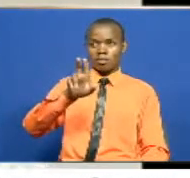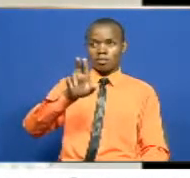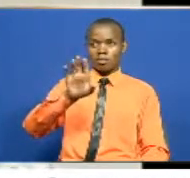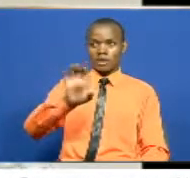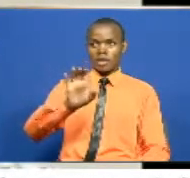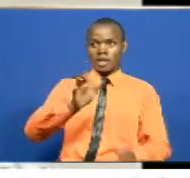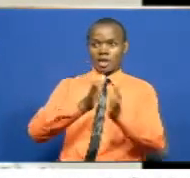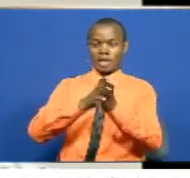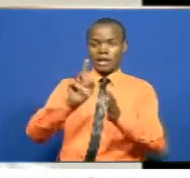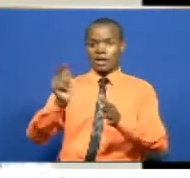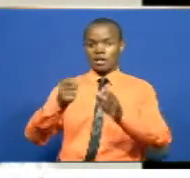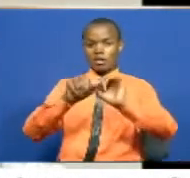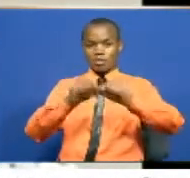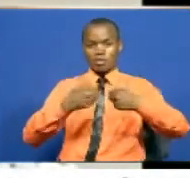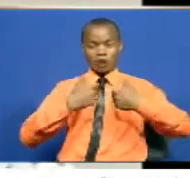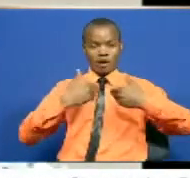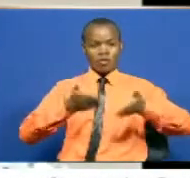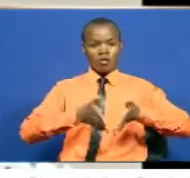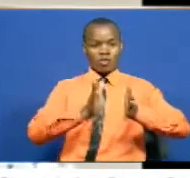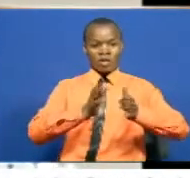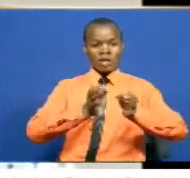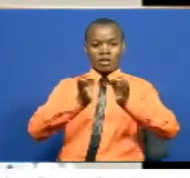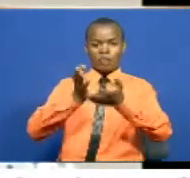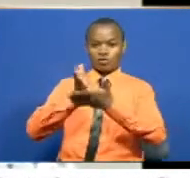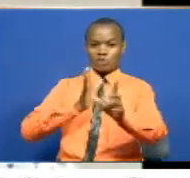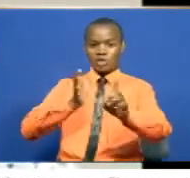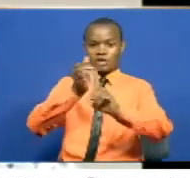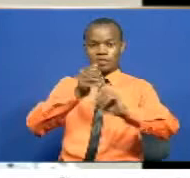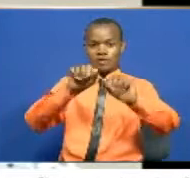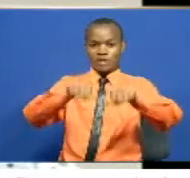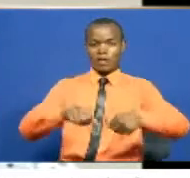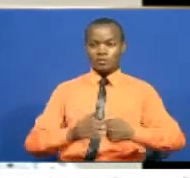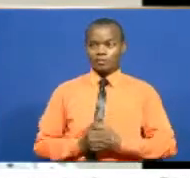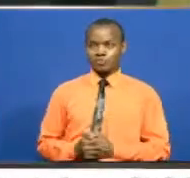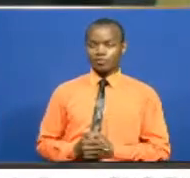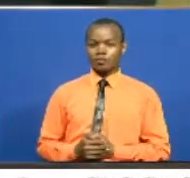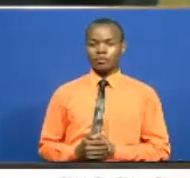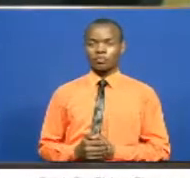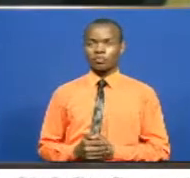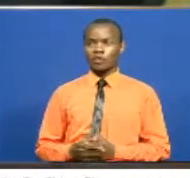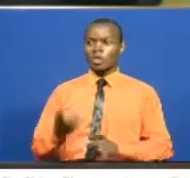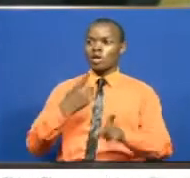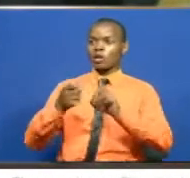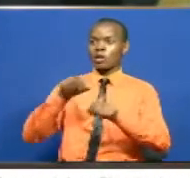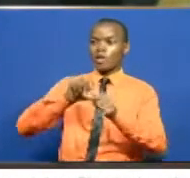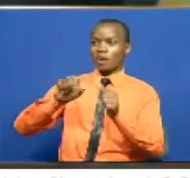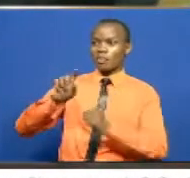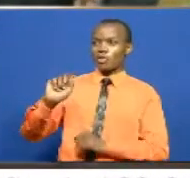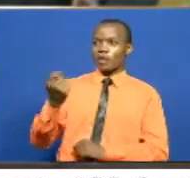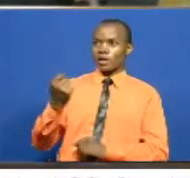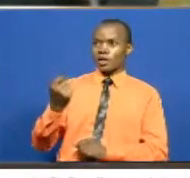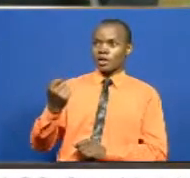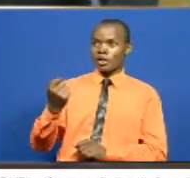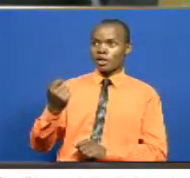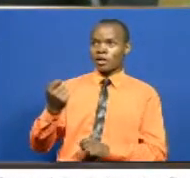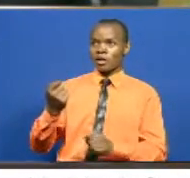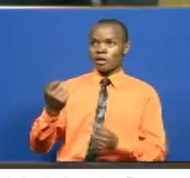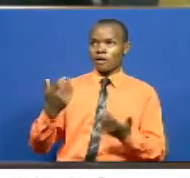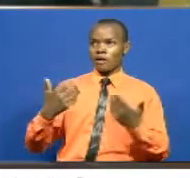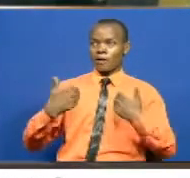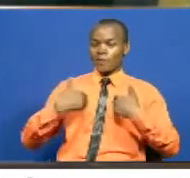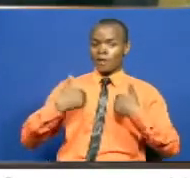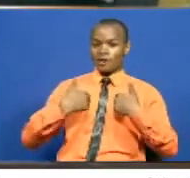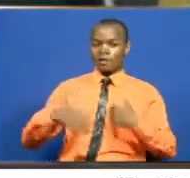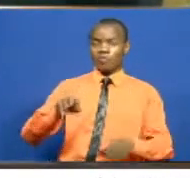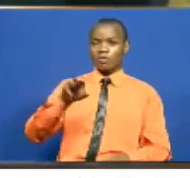to find a way to go to the AfroBasket. Well, and talking about Kenya, actually, we've got, you know, the Kenyan